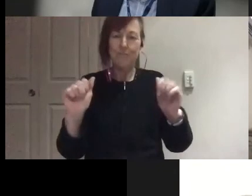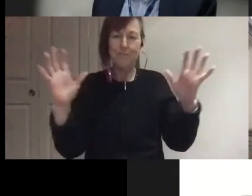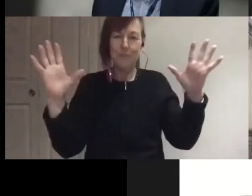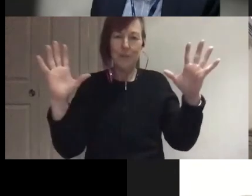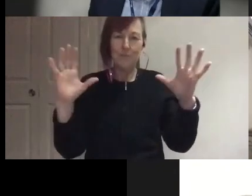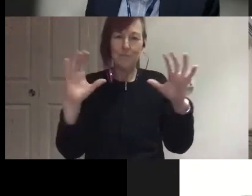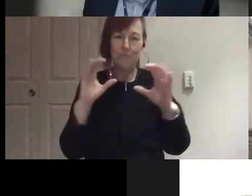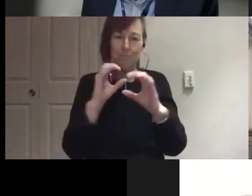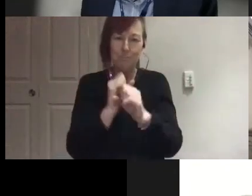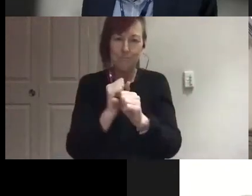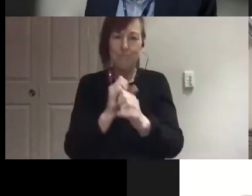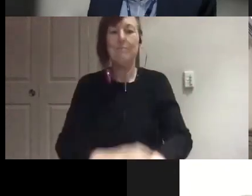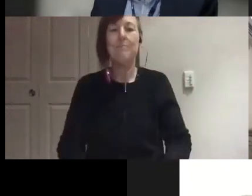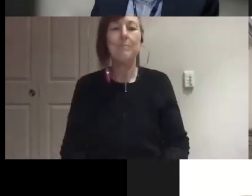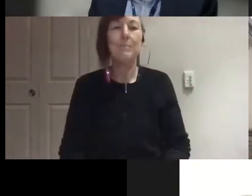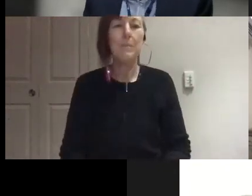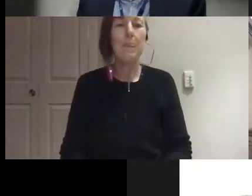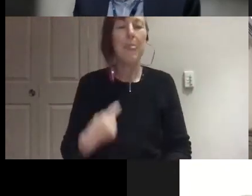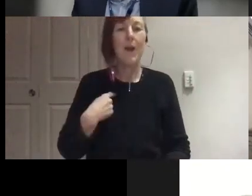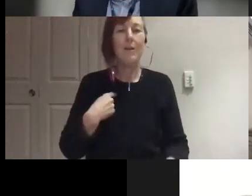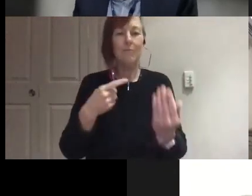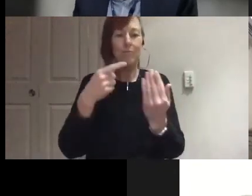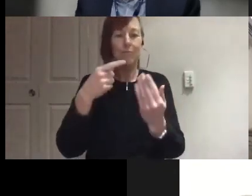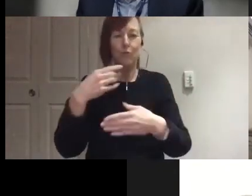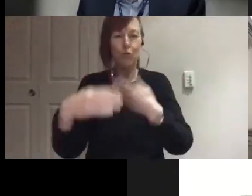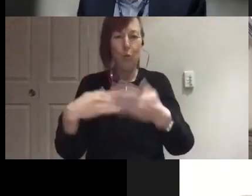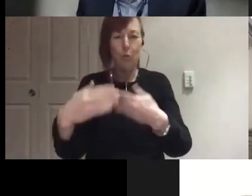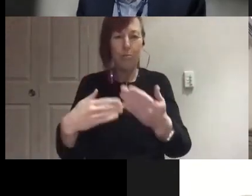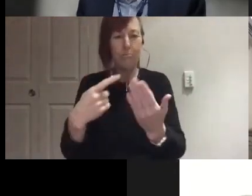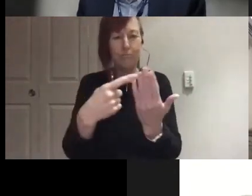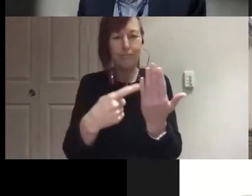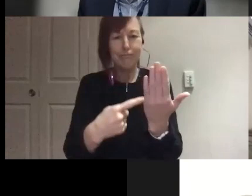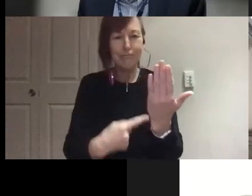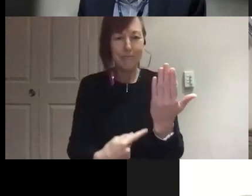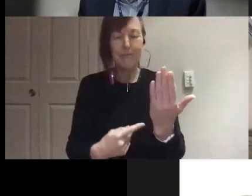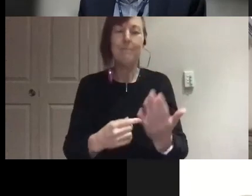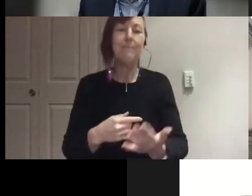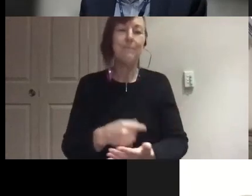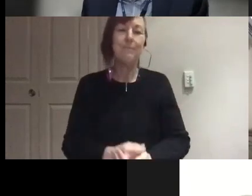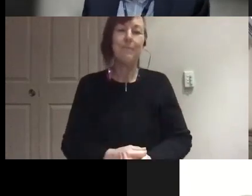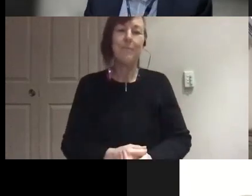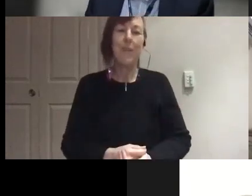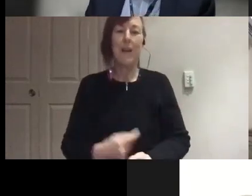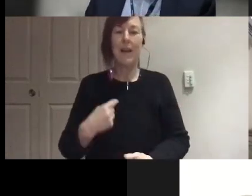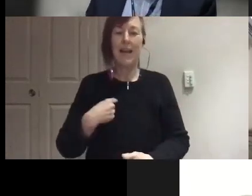page, so that hadn't happened since we started. So I'd just like to thank